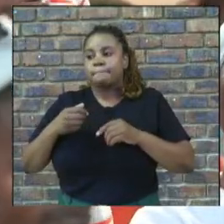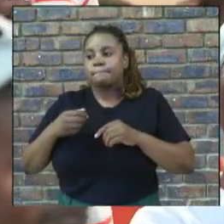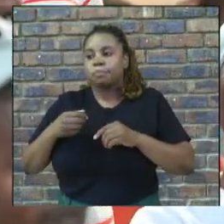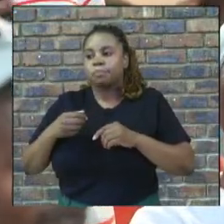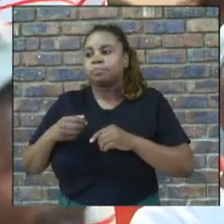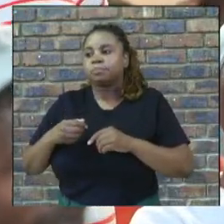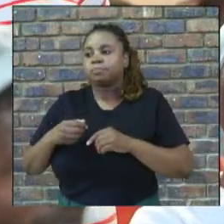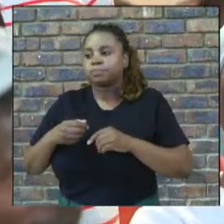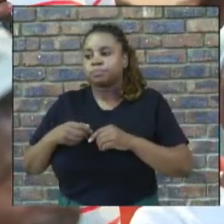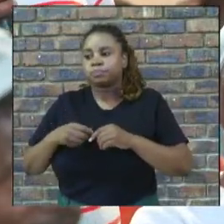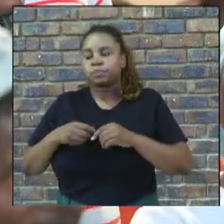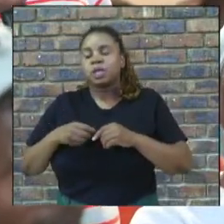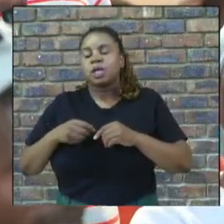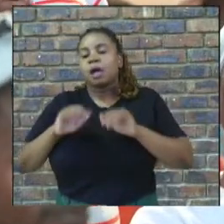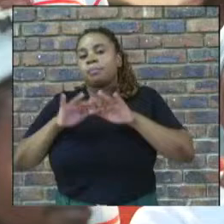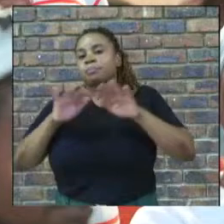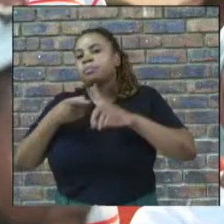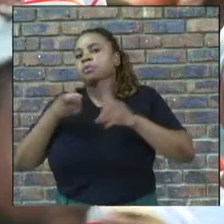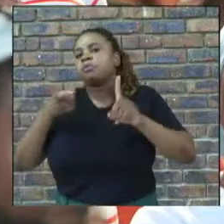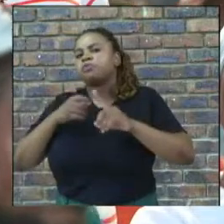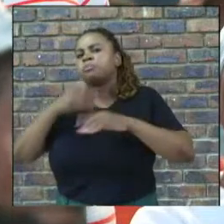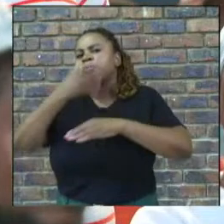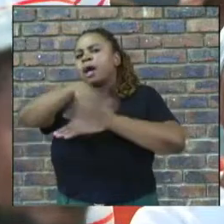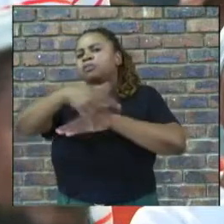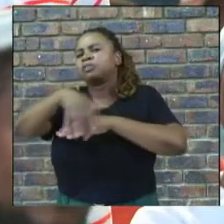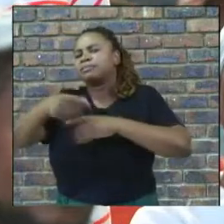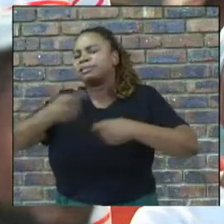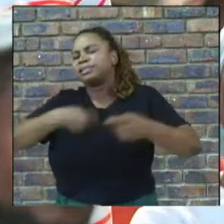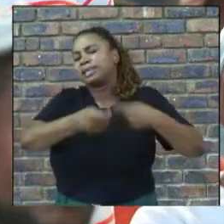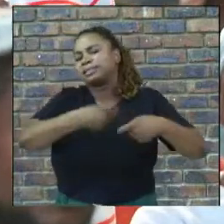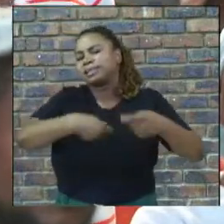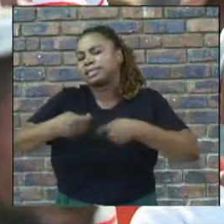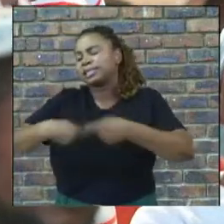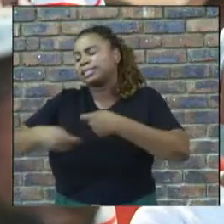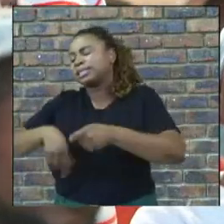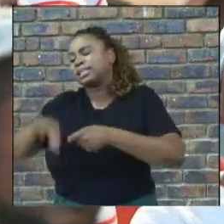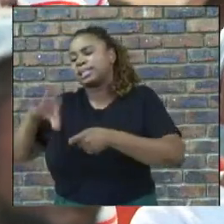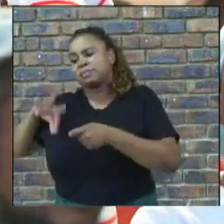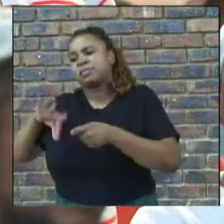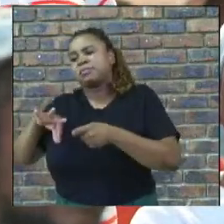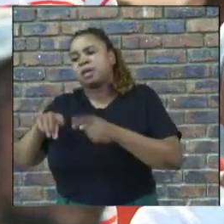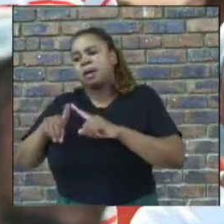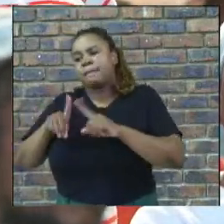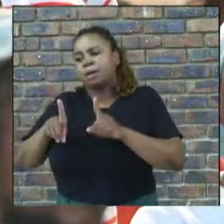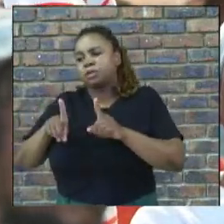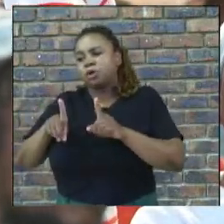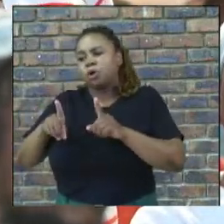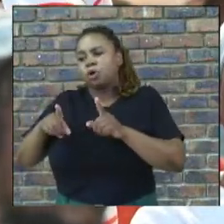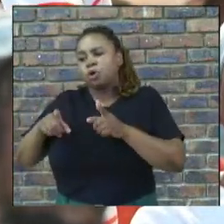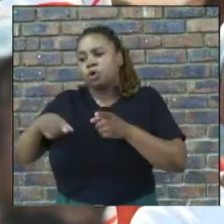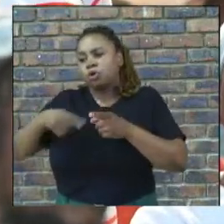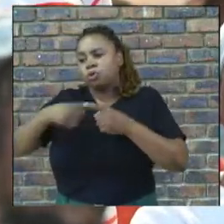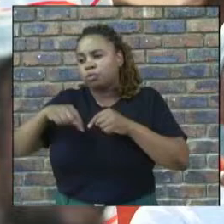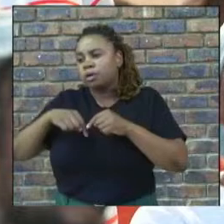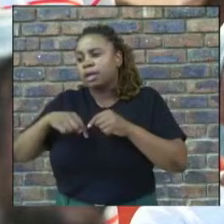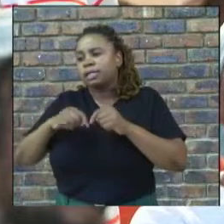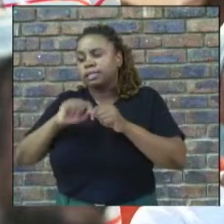le di-permit tše re di patelang ngwago mongwe le o mongwe mara mo re berekelang gona go dula go kweša